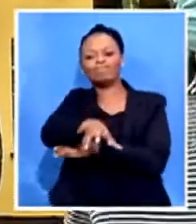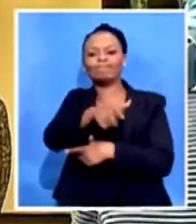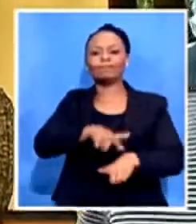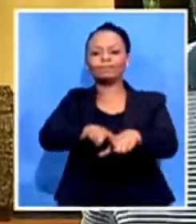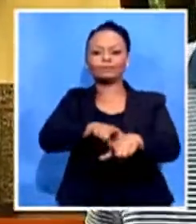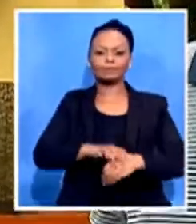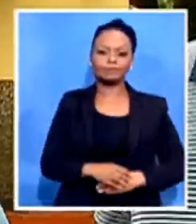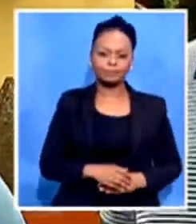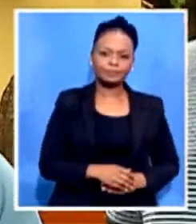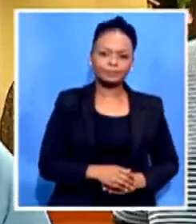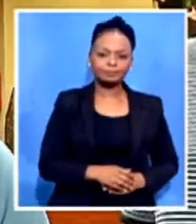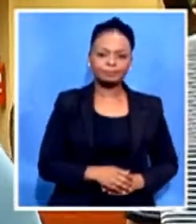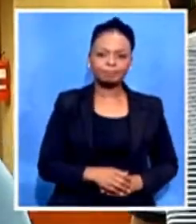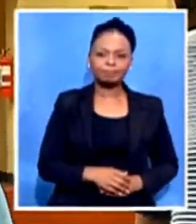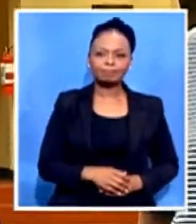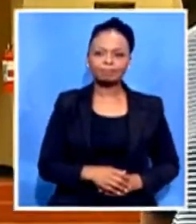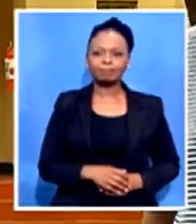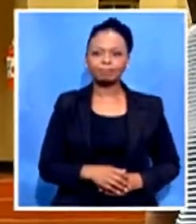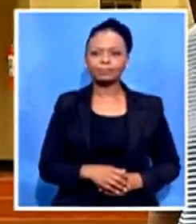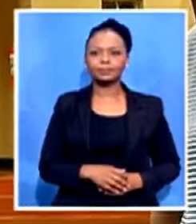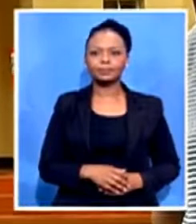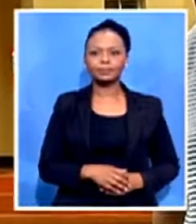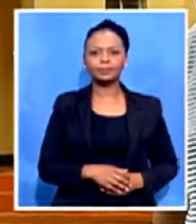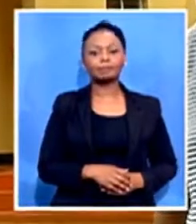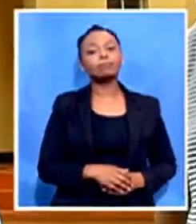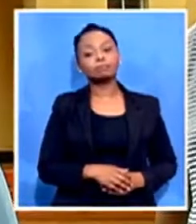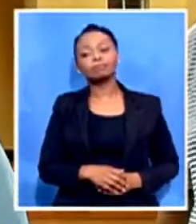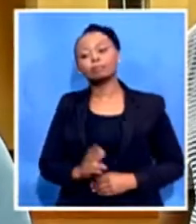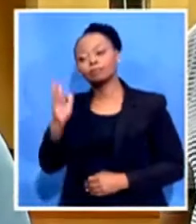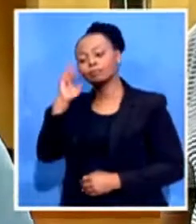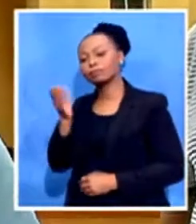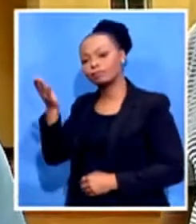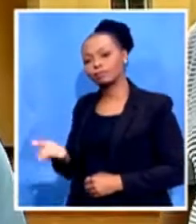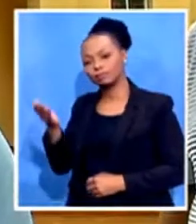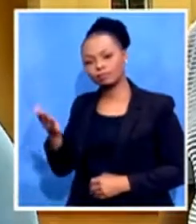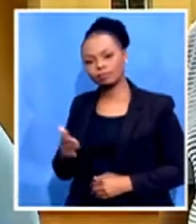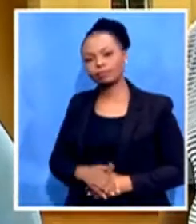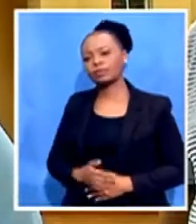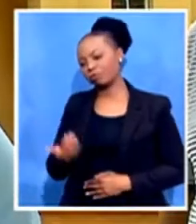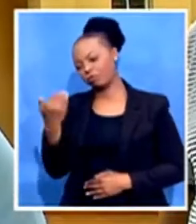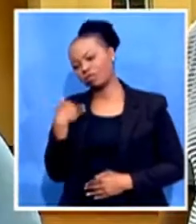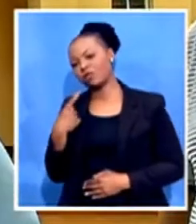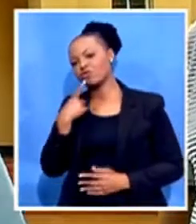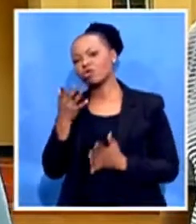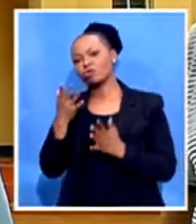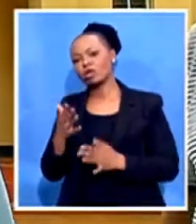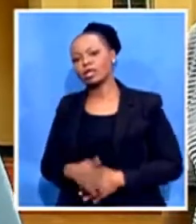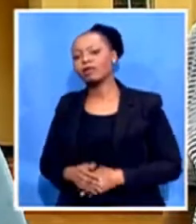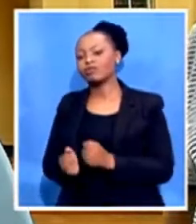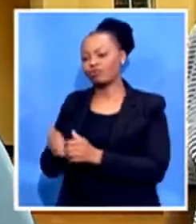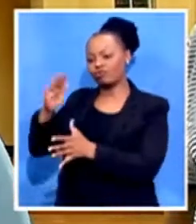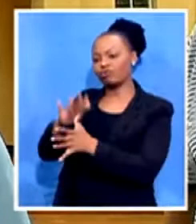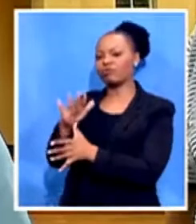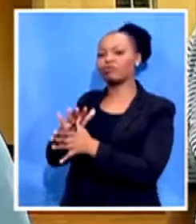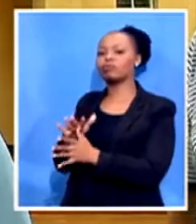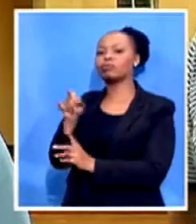Desri. You talked about the issue of water. We talked about it yesterday. It's an essential component to reviving this project. And,